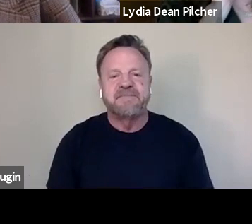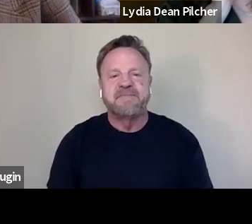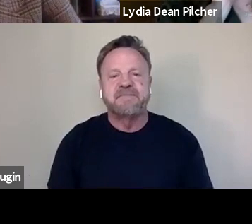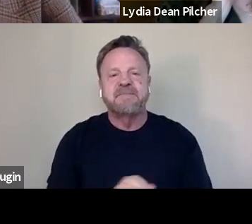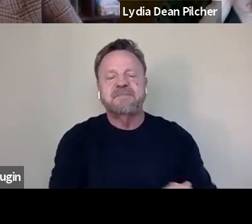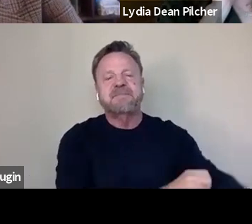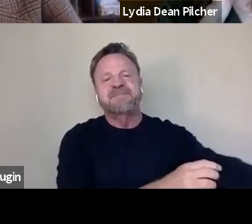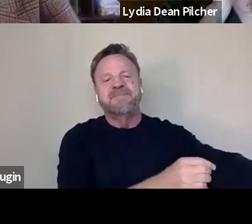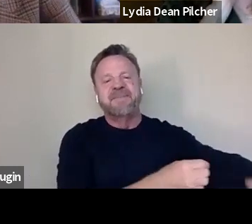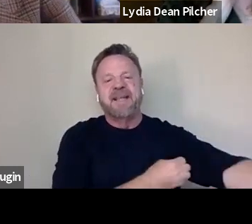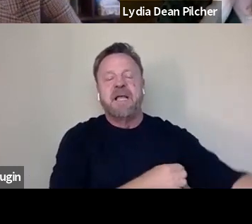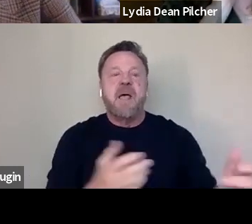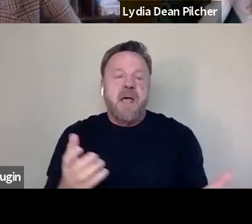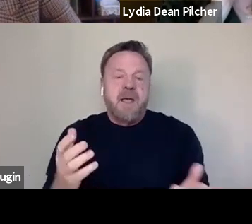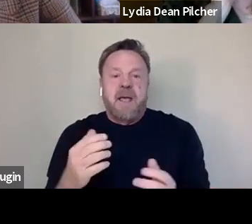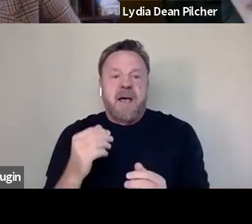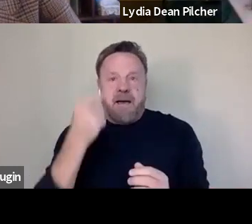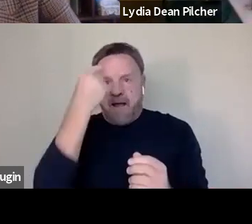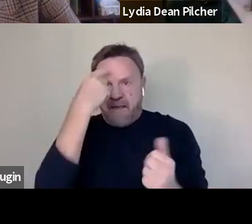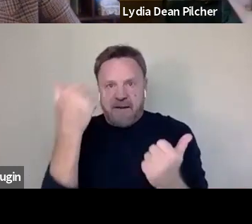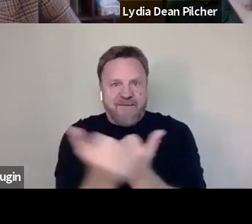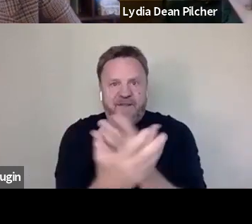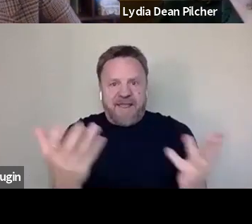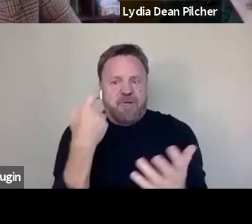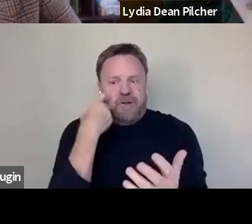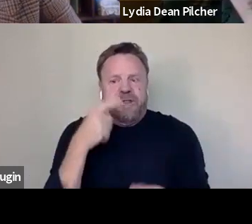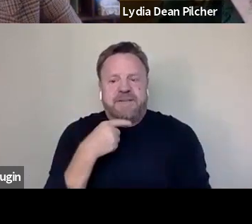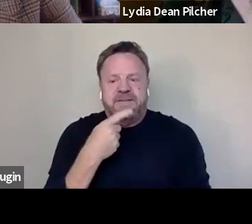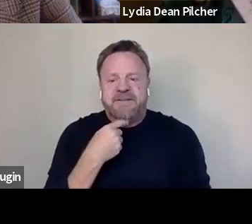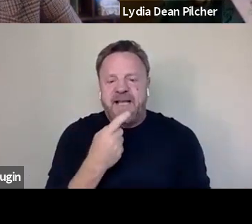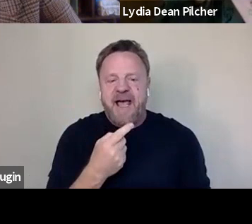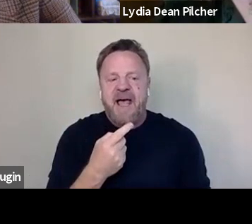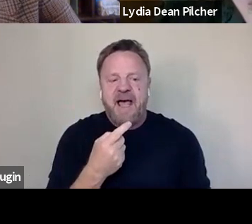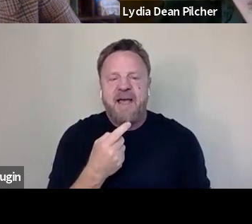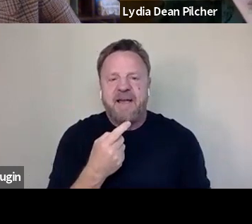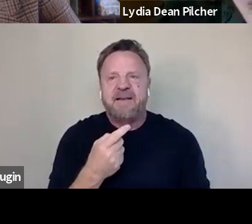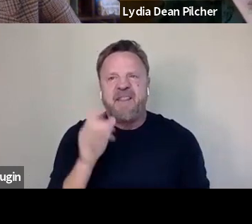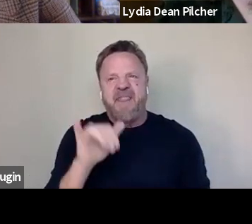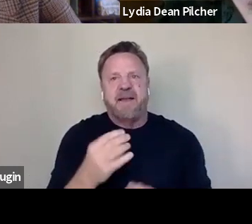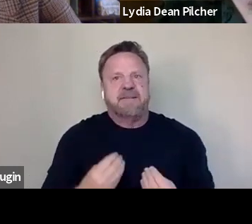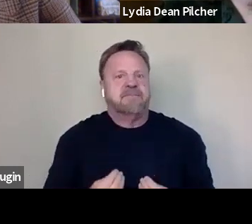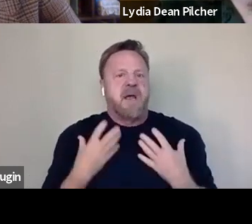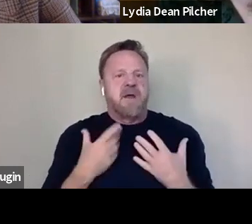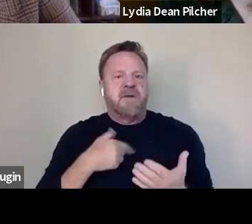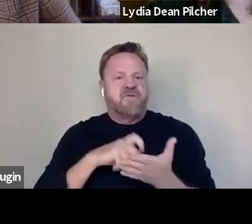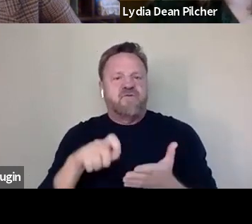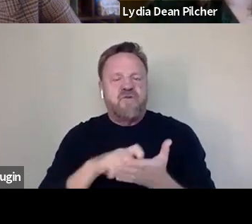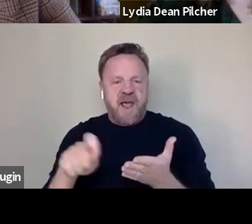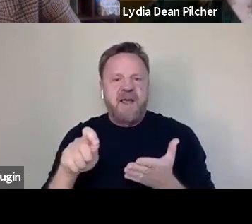Well, I think, everything that I was just saying is what inspired me to write it. But I think